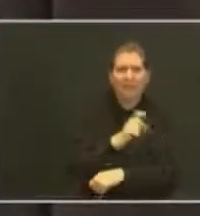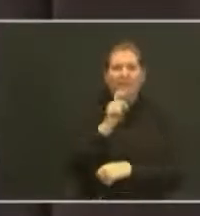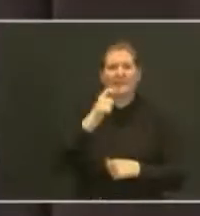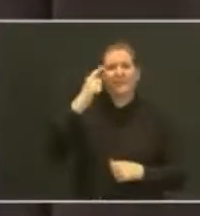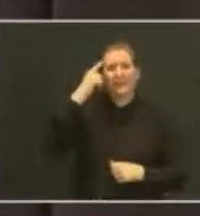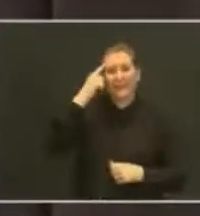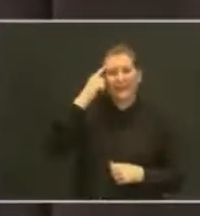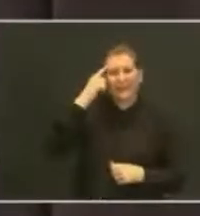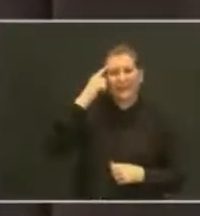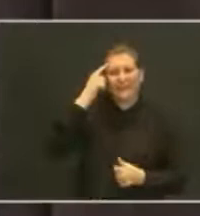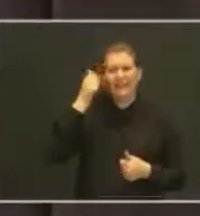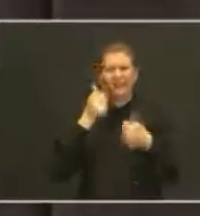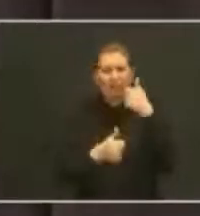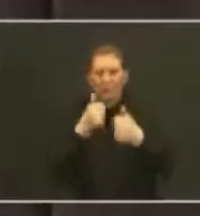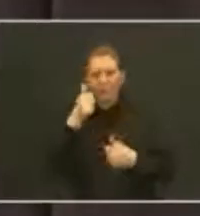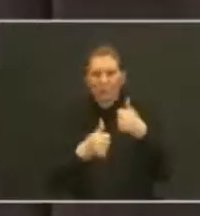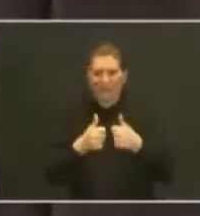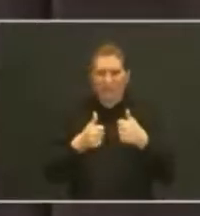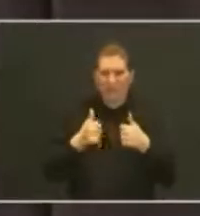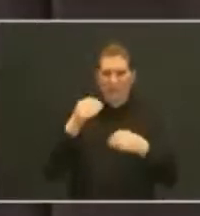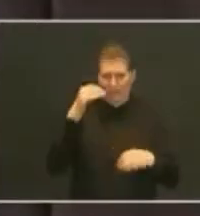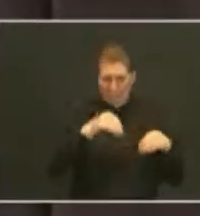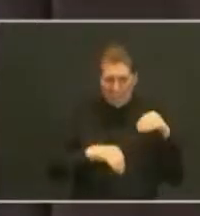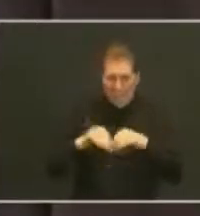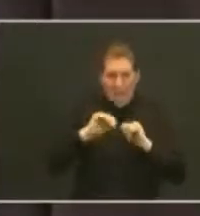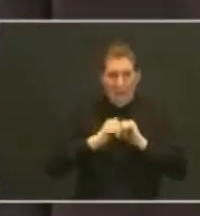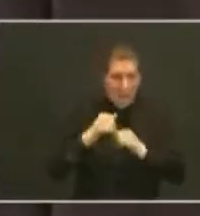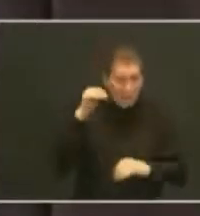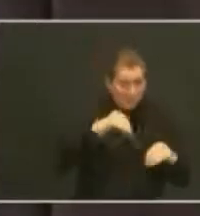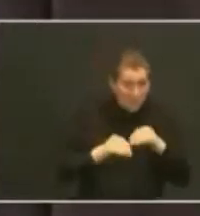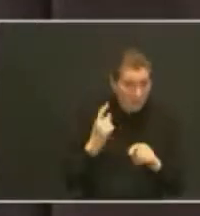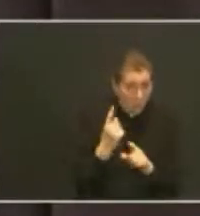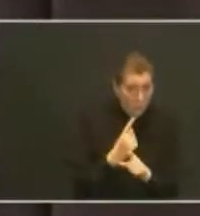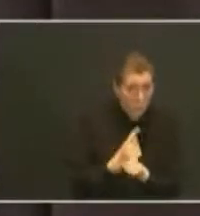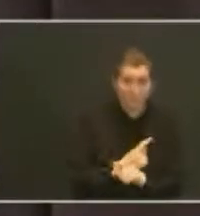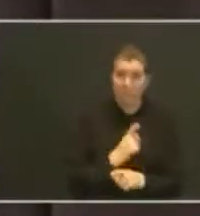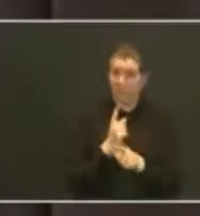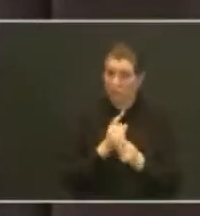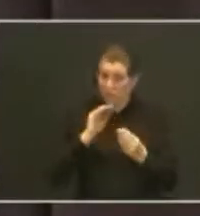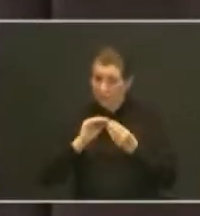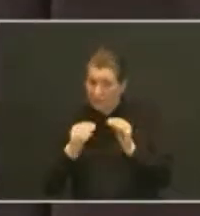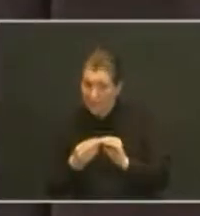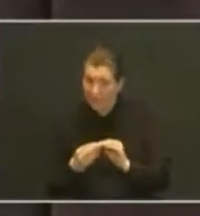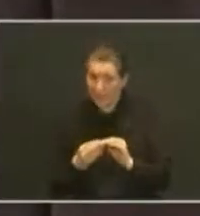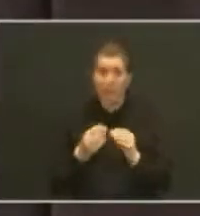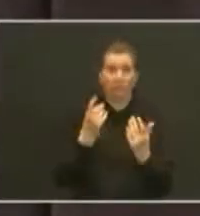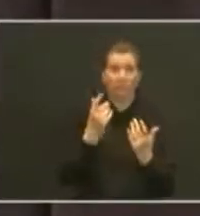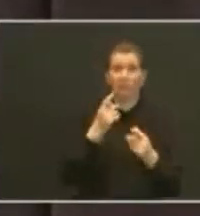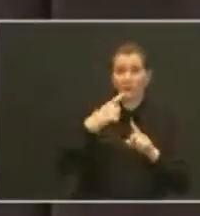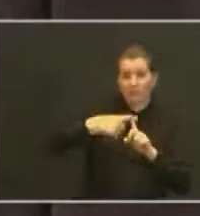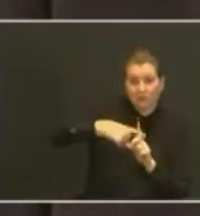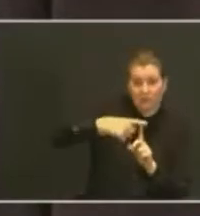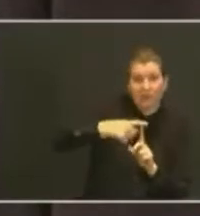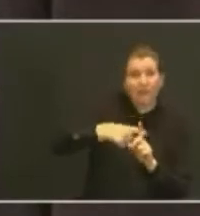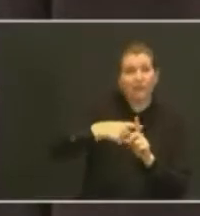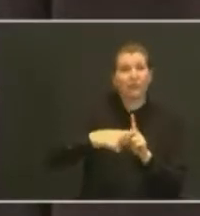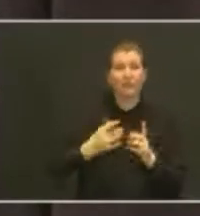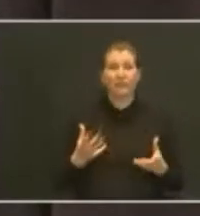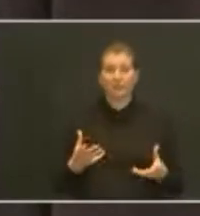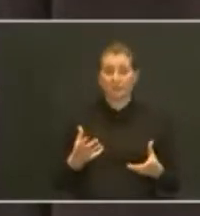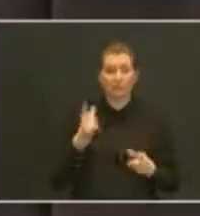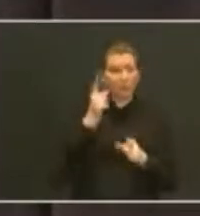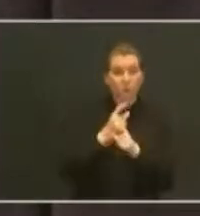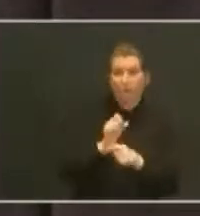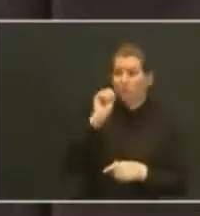of packaging and then repackaging and getting it out to the right city and town, getting it out to the right hospital